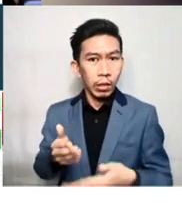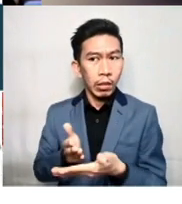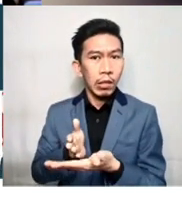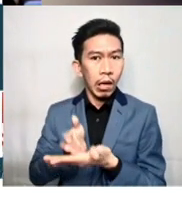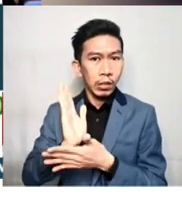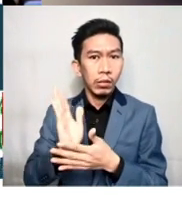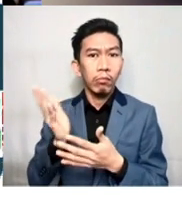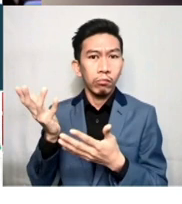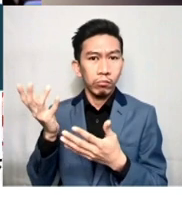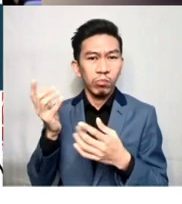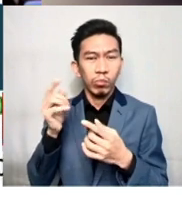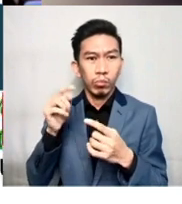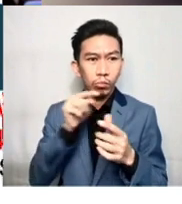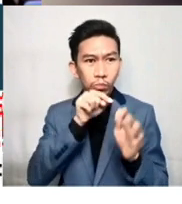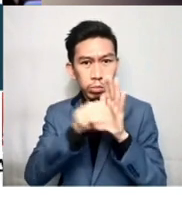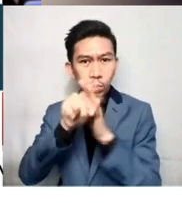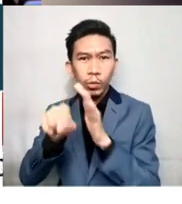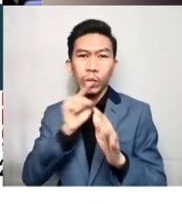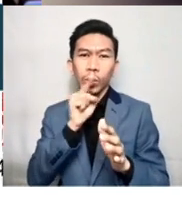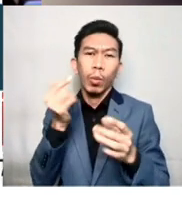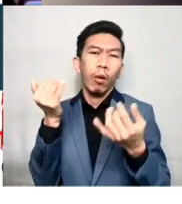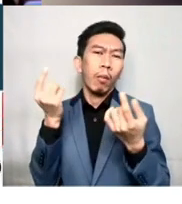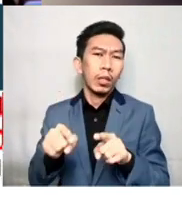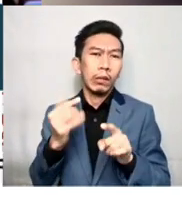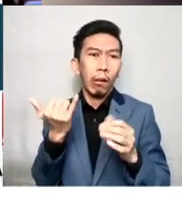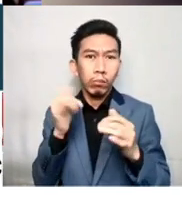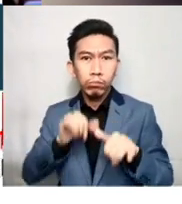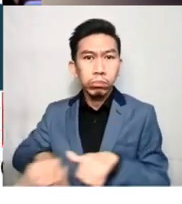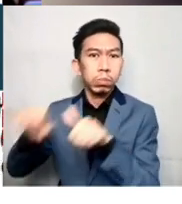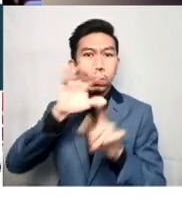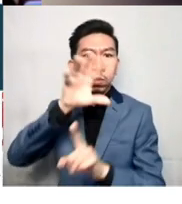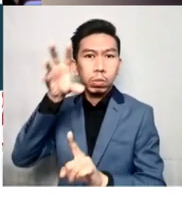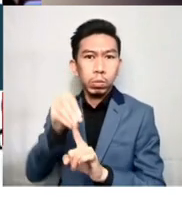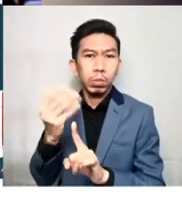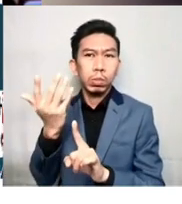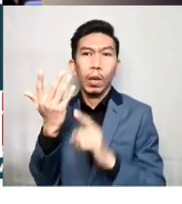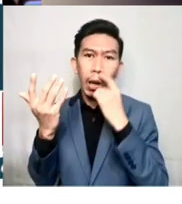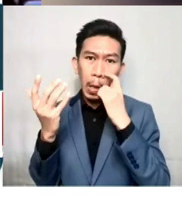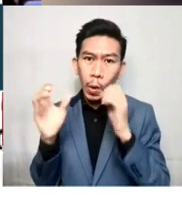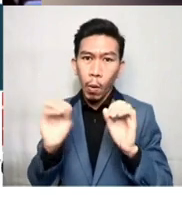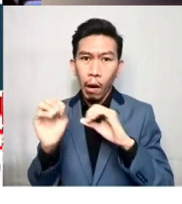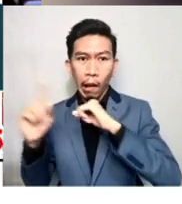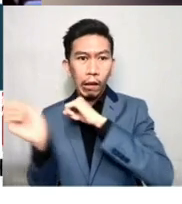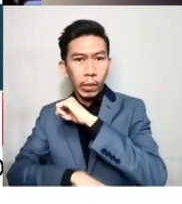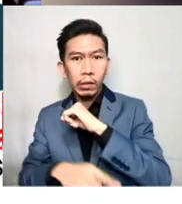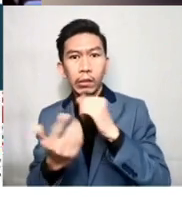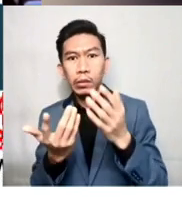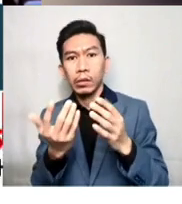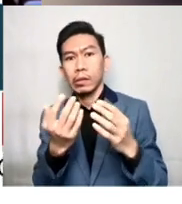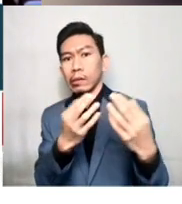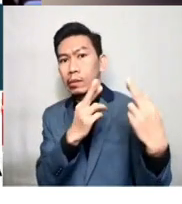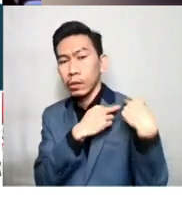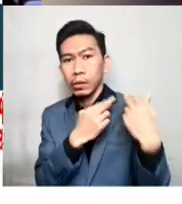all contributed to a climate of impunity where no one, literally no one, has been held accountable. Cristina, when you